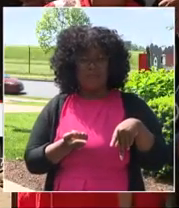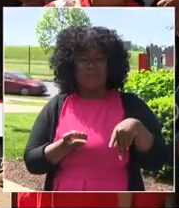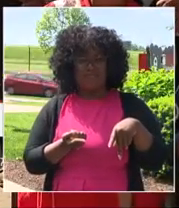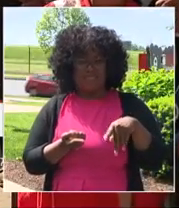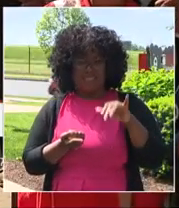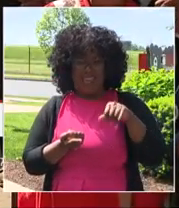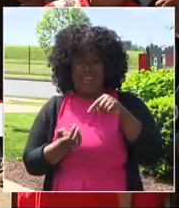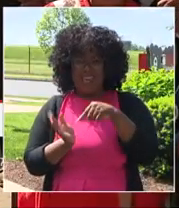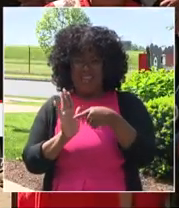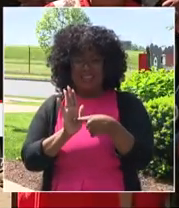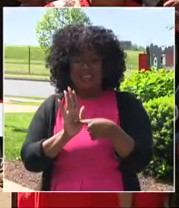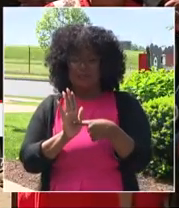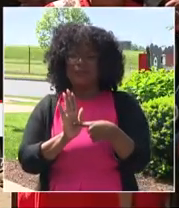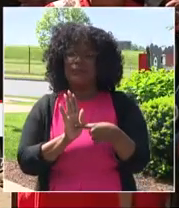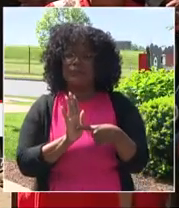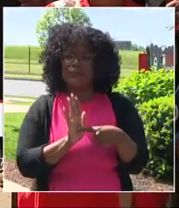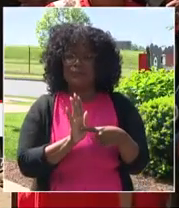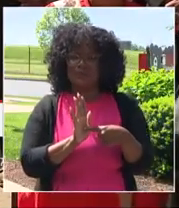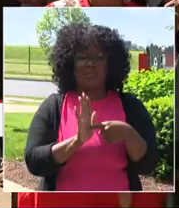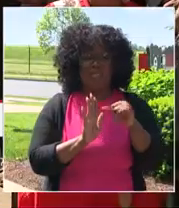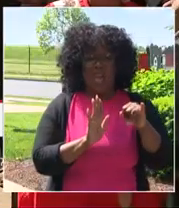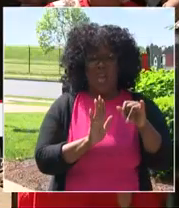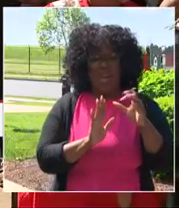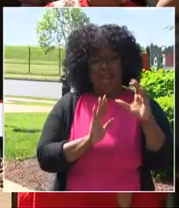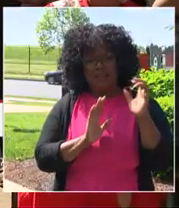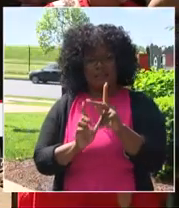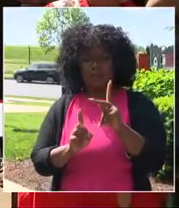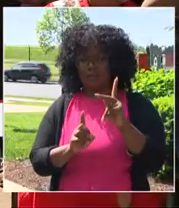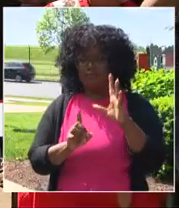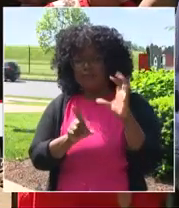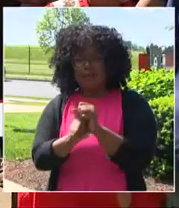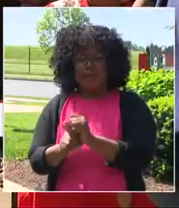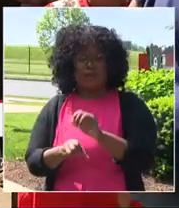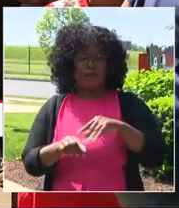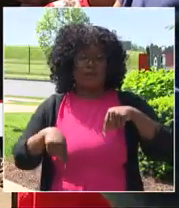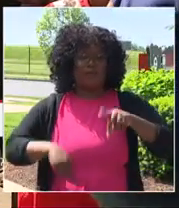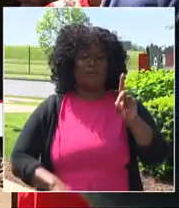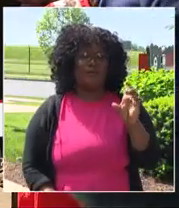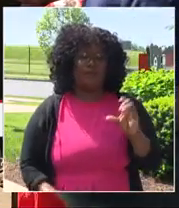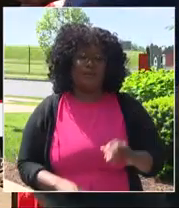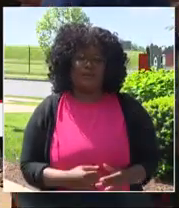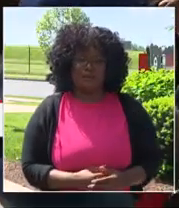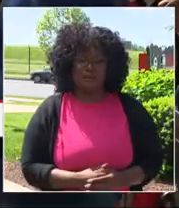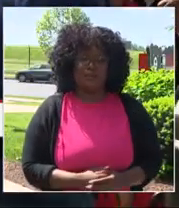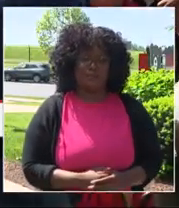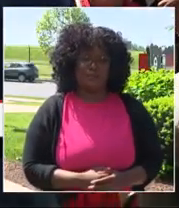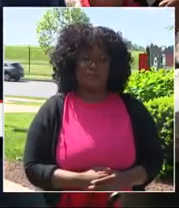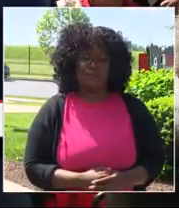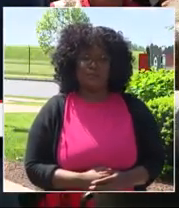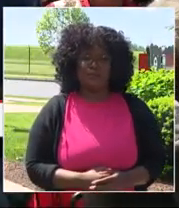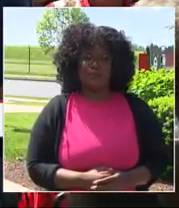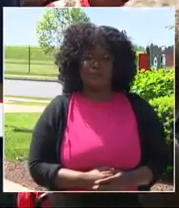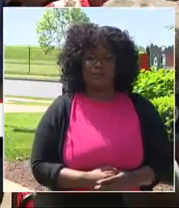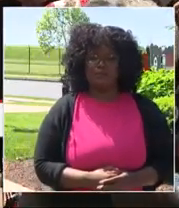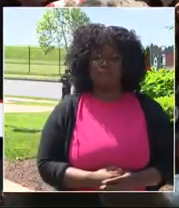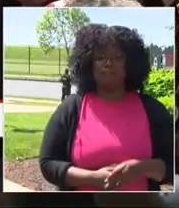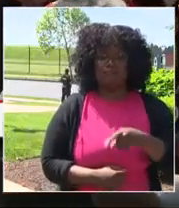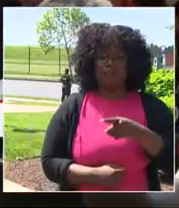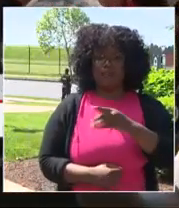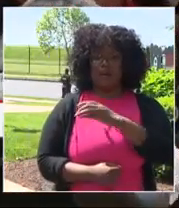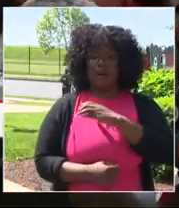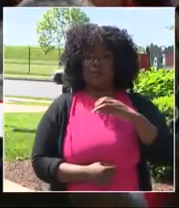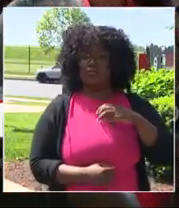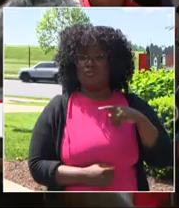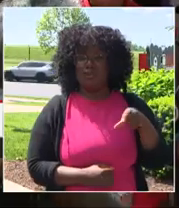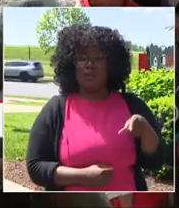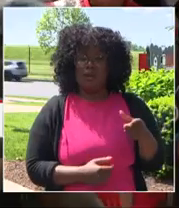attacks on D.C. The Trump administration and Republicans in Congress have consistently